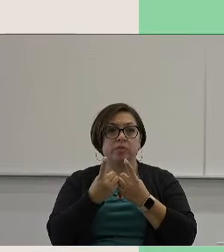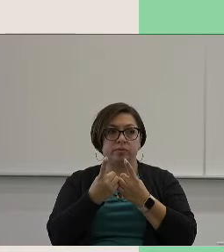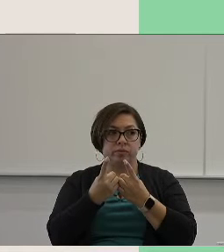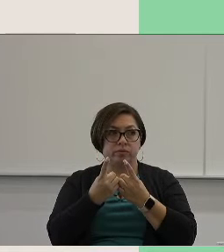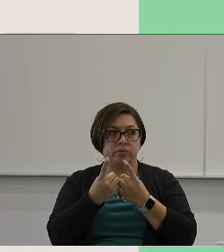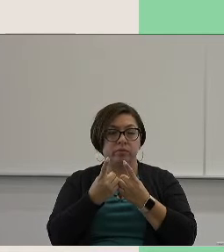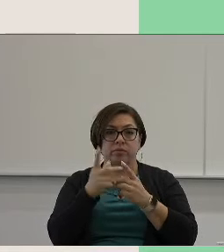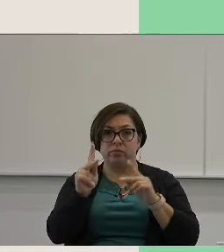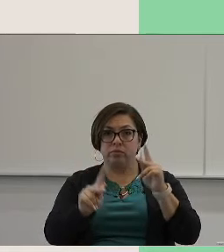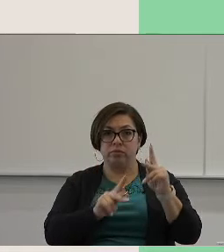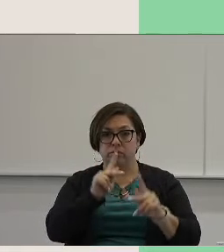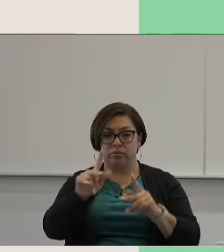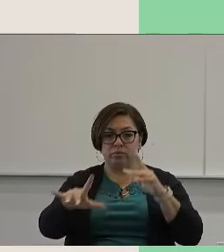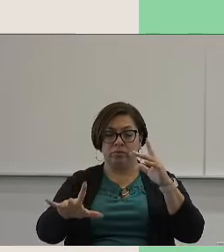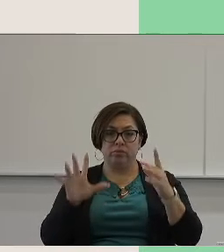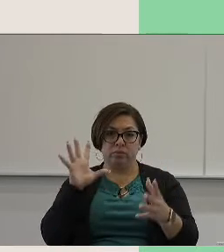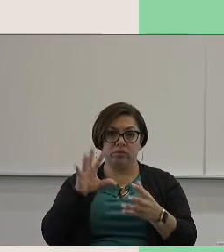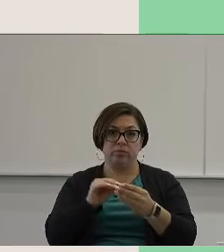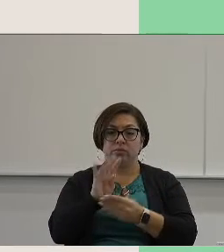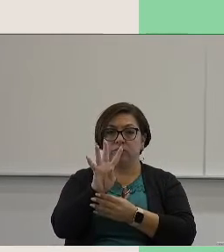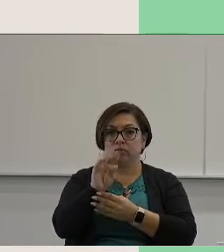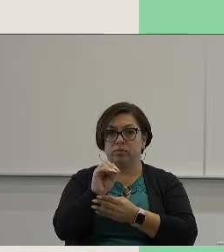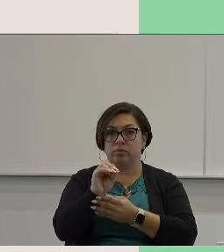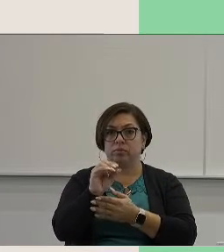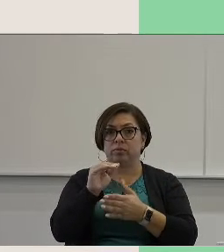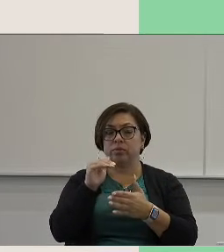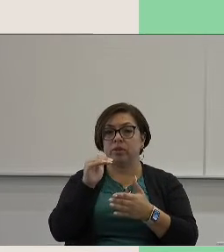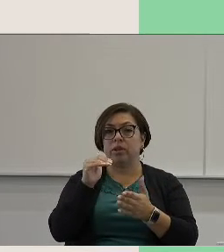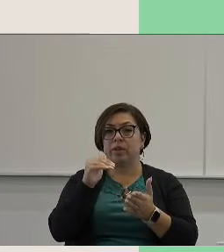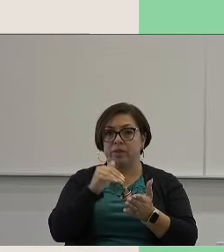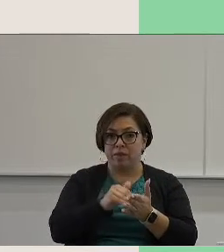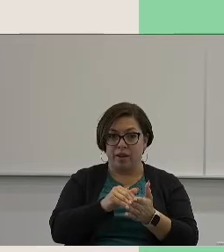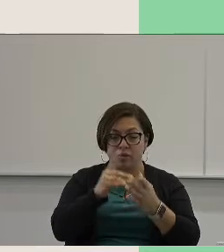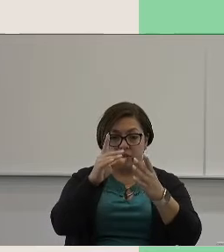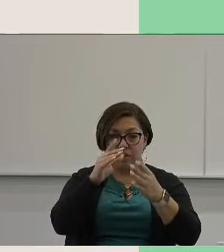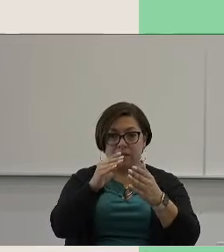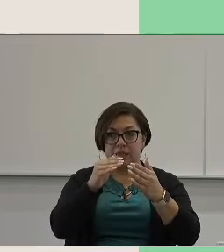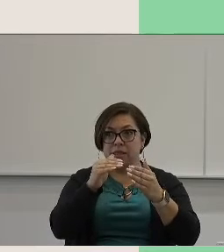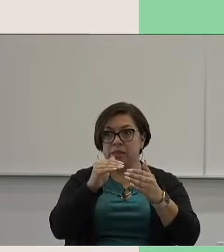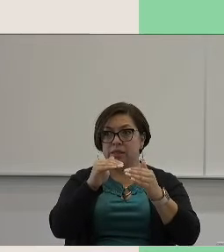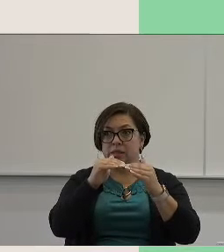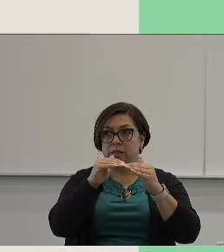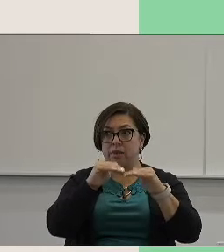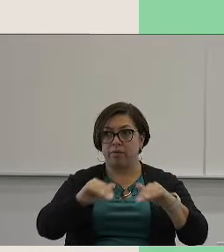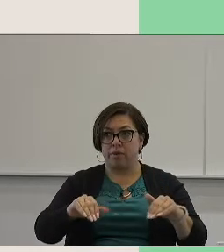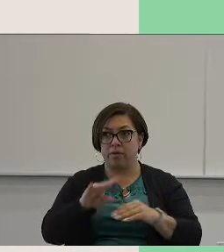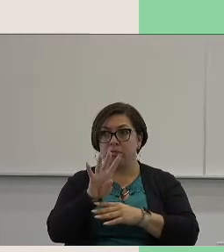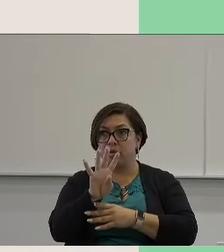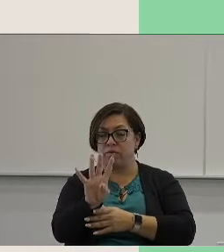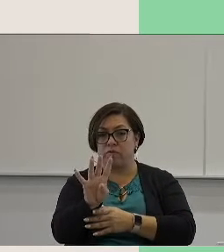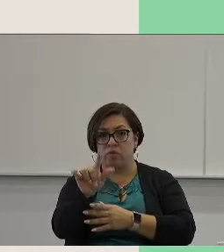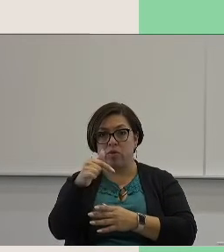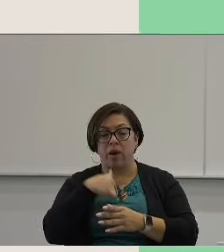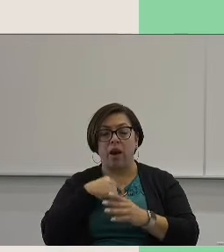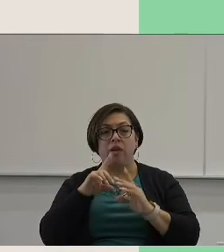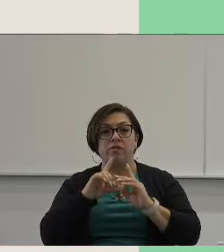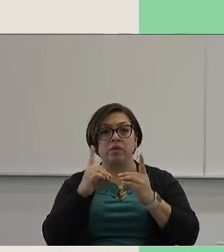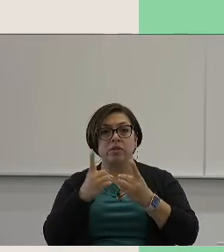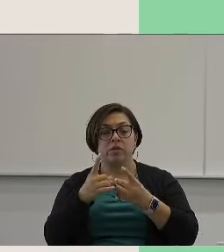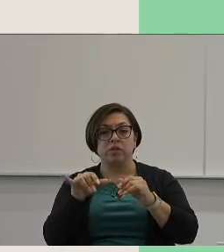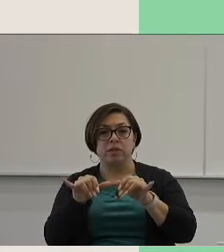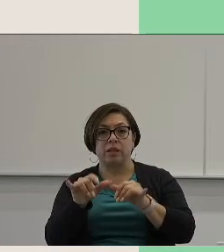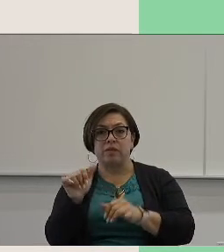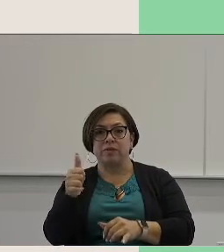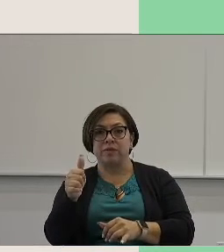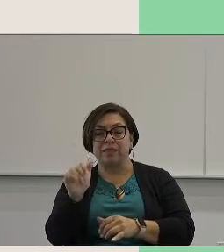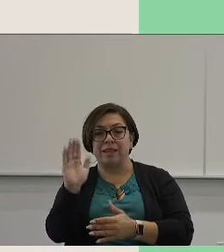the total population was 40,000, then dividing that by 4 would give us an ideal district size of 10,000. Here in our example, if we